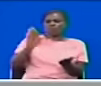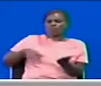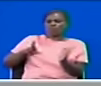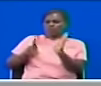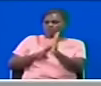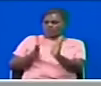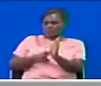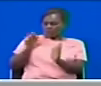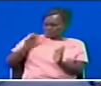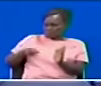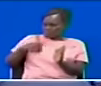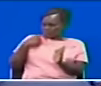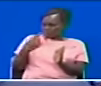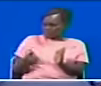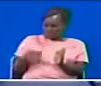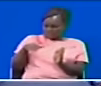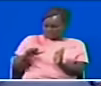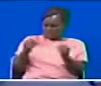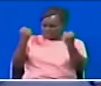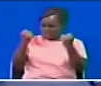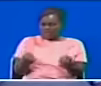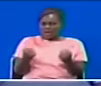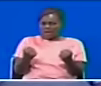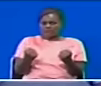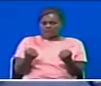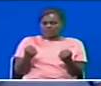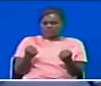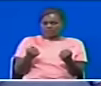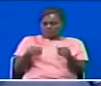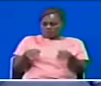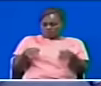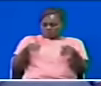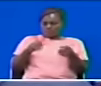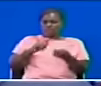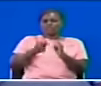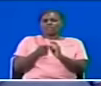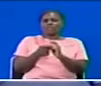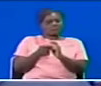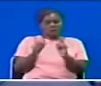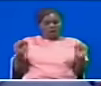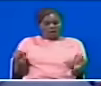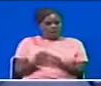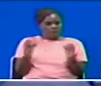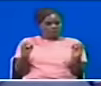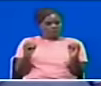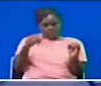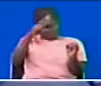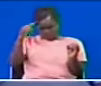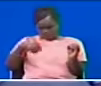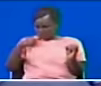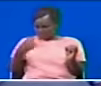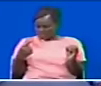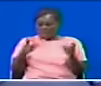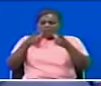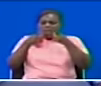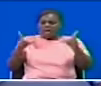for so long as women are saying that this is a difficult terrain and they're waiting for the landscape to change, that is going to happen. Because, like I have said, the